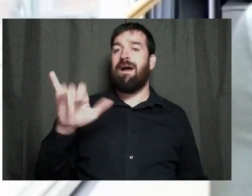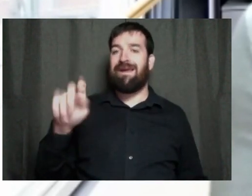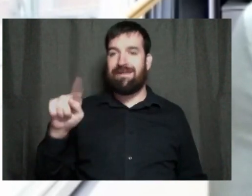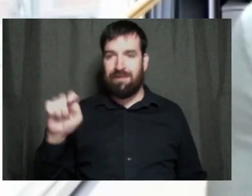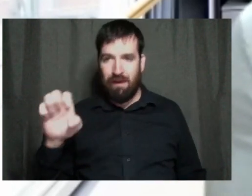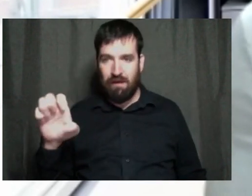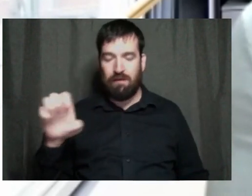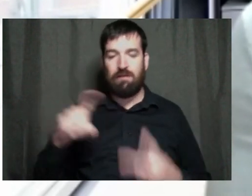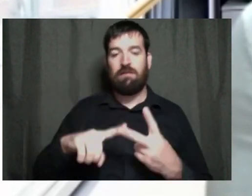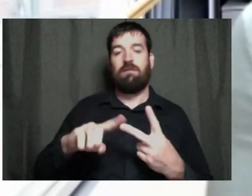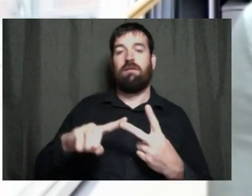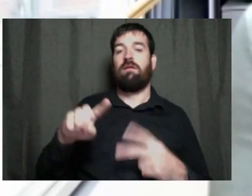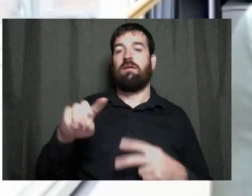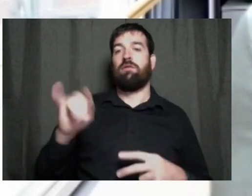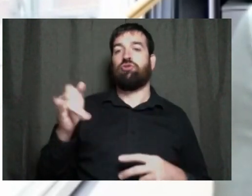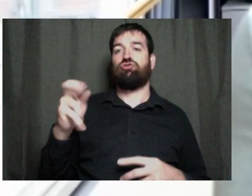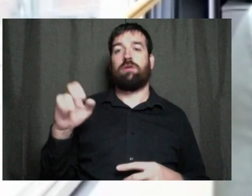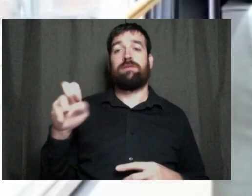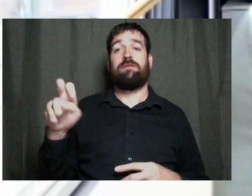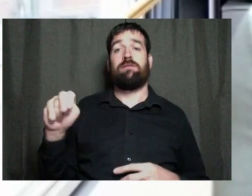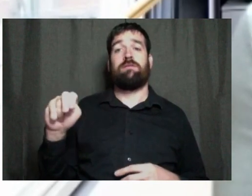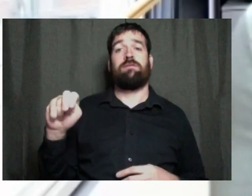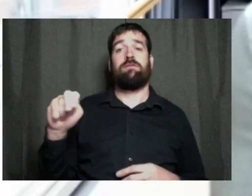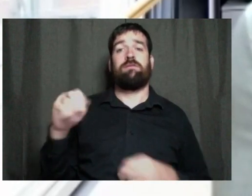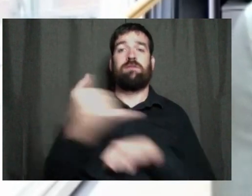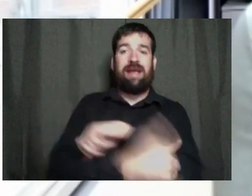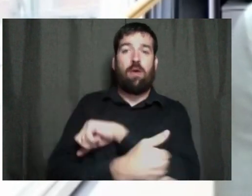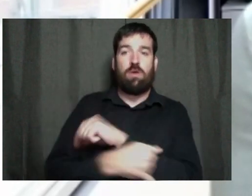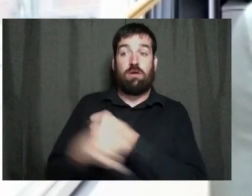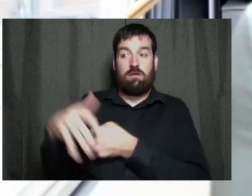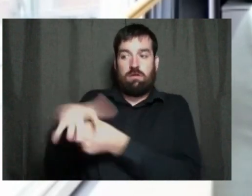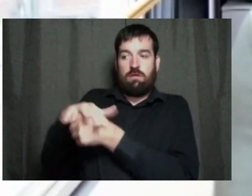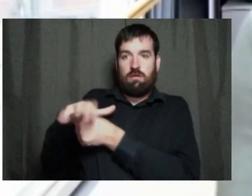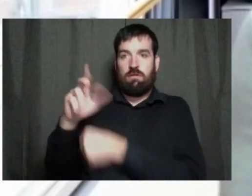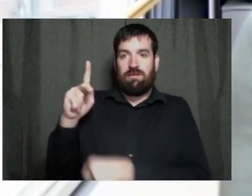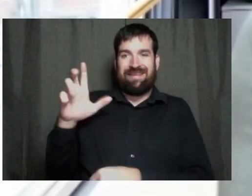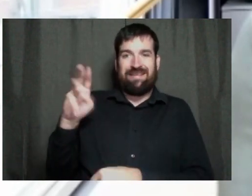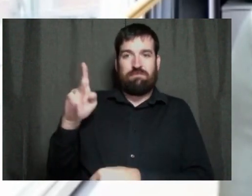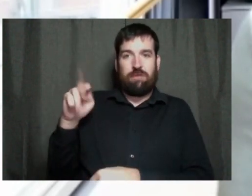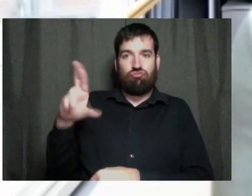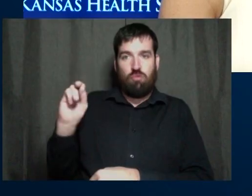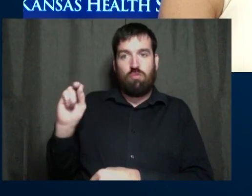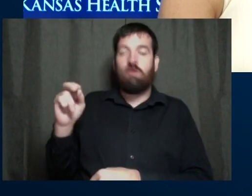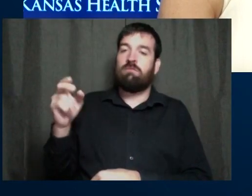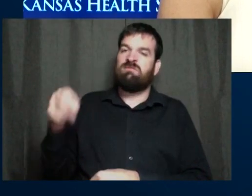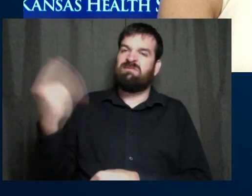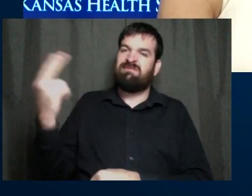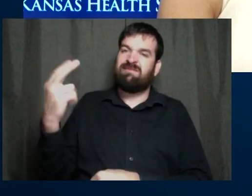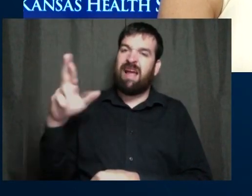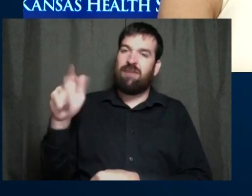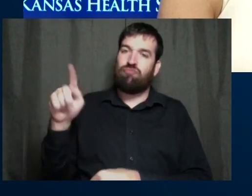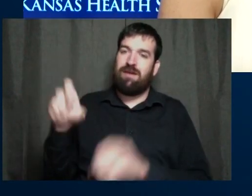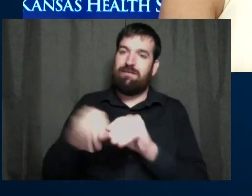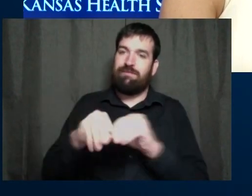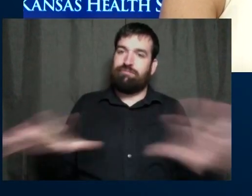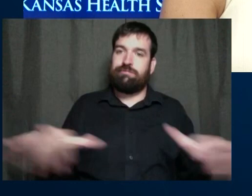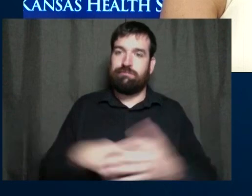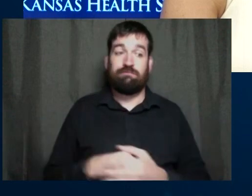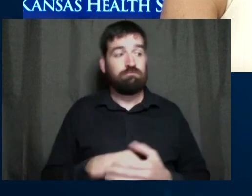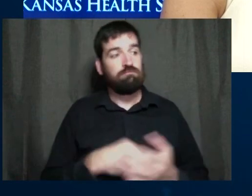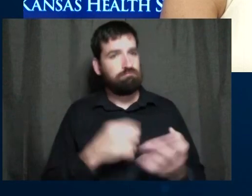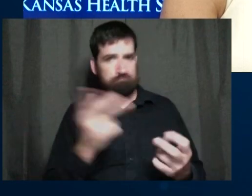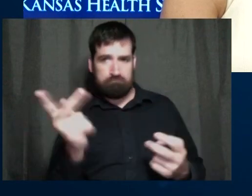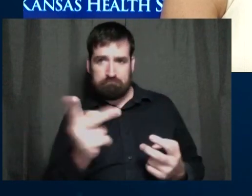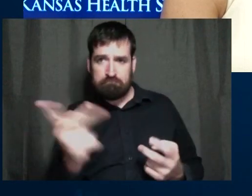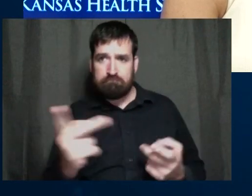our hospital in Kansas City, it's still rates of high transmission, unfortunately. So Dr. Hawkinson and Amanda, I have a question